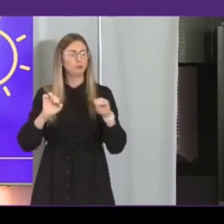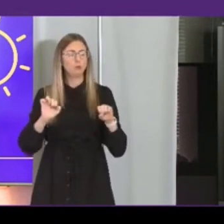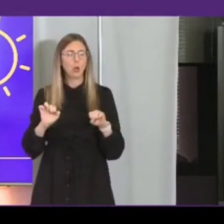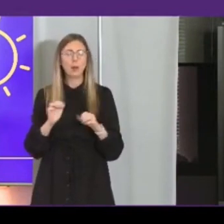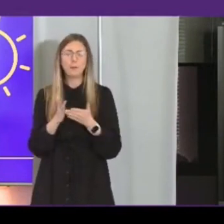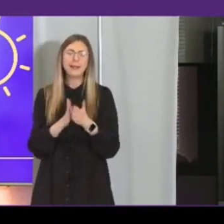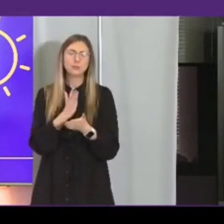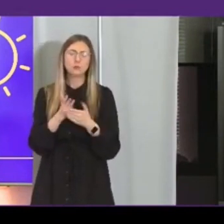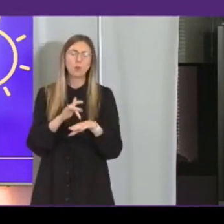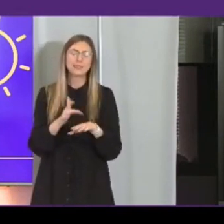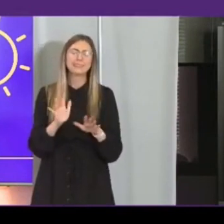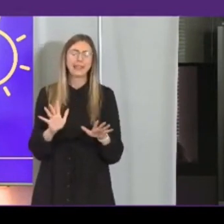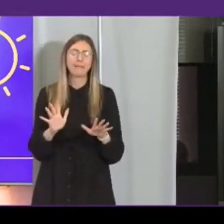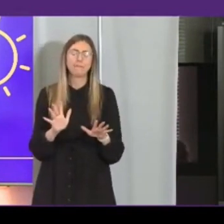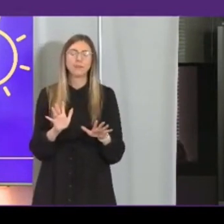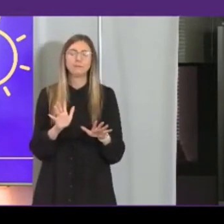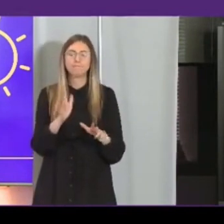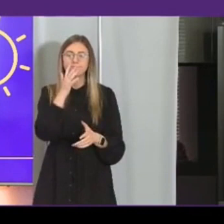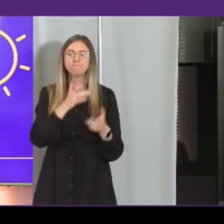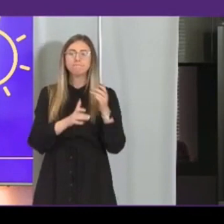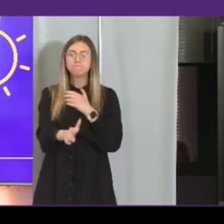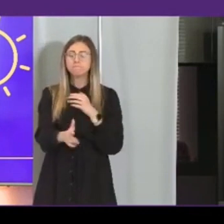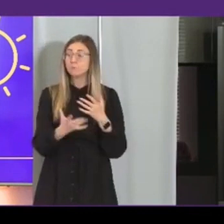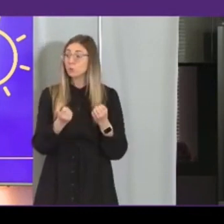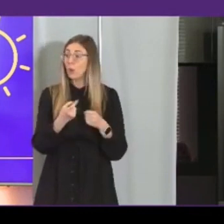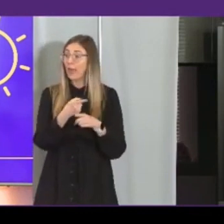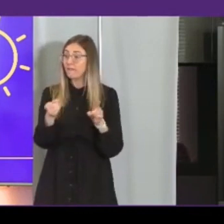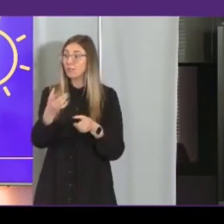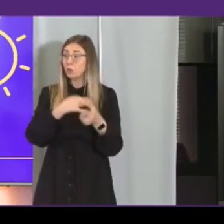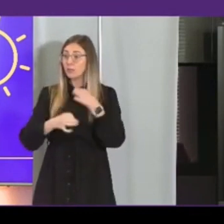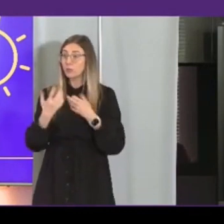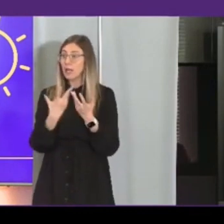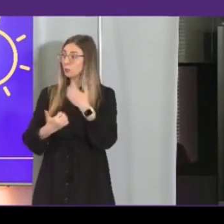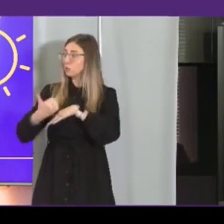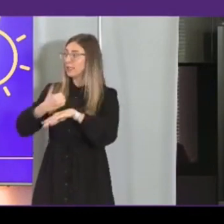sensitively and the impact it can have. Anybody got any questions about how to do that?